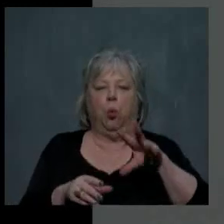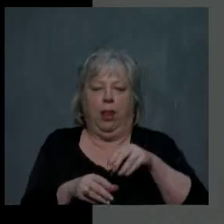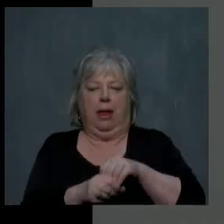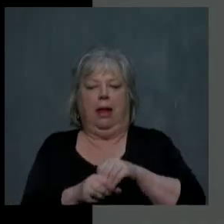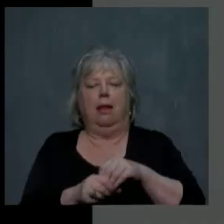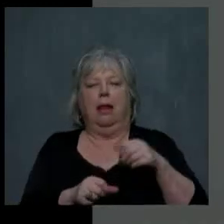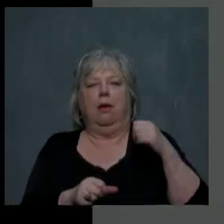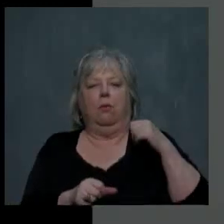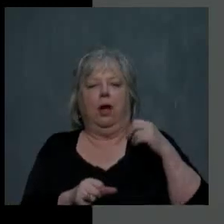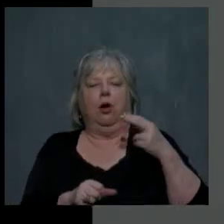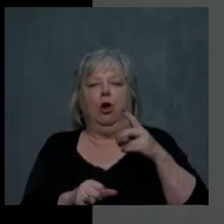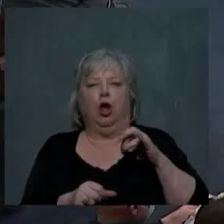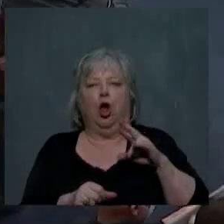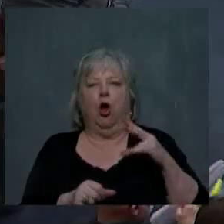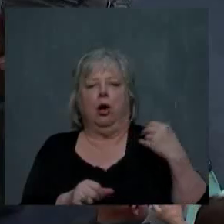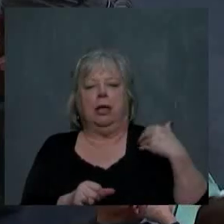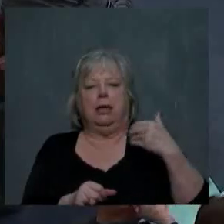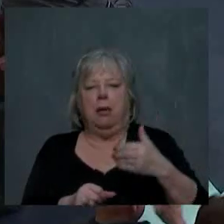concludes the consent agenda.